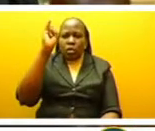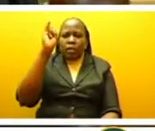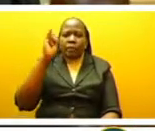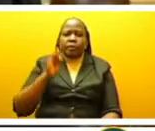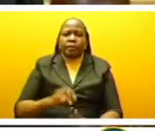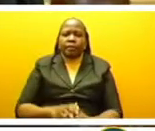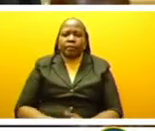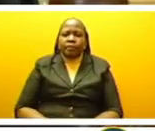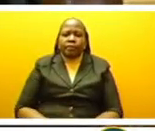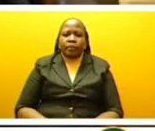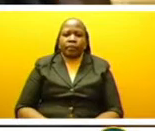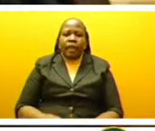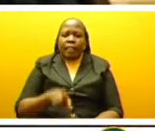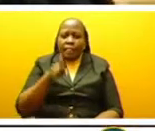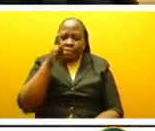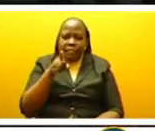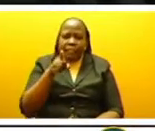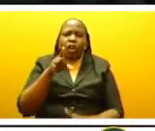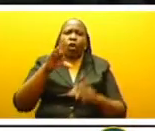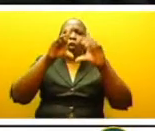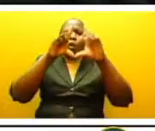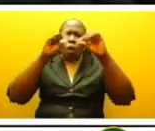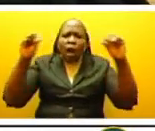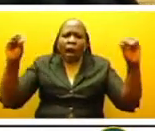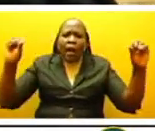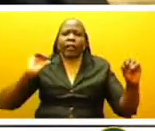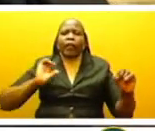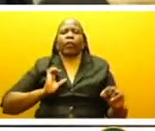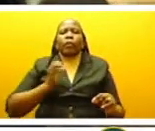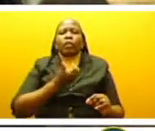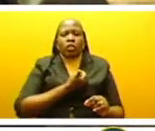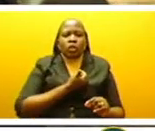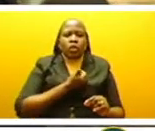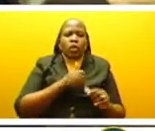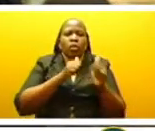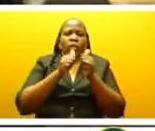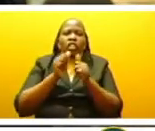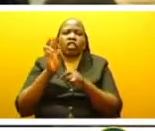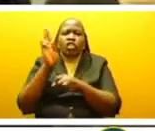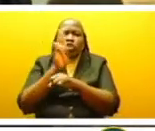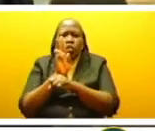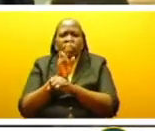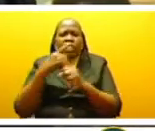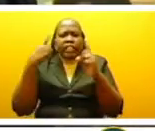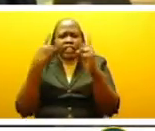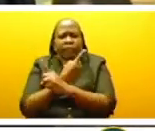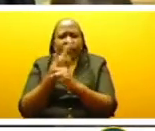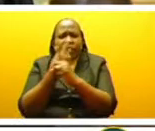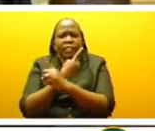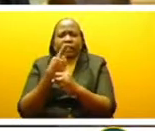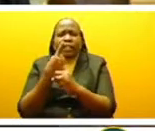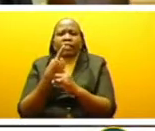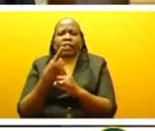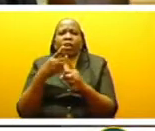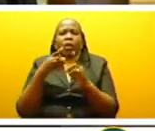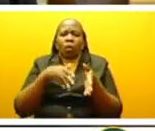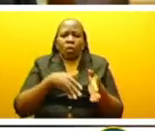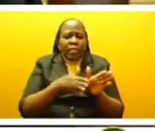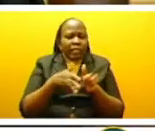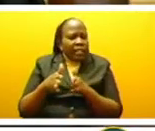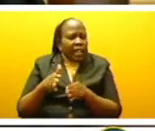The term commission used in multiple senses. How do we know which sense is applied